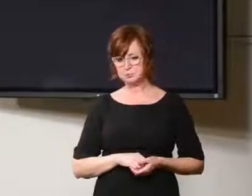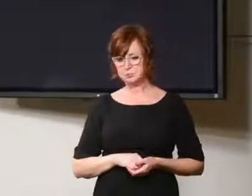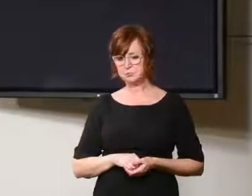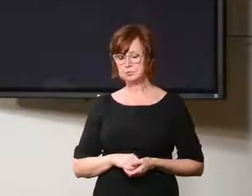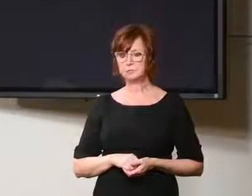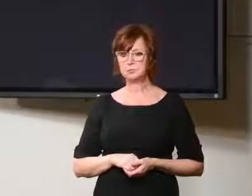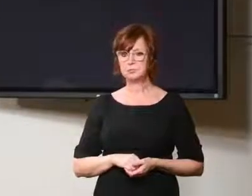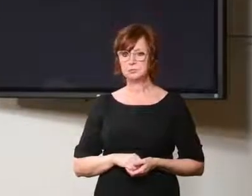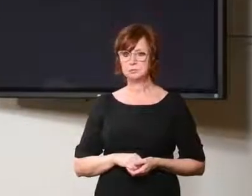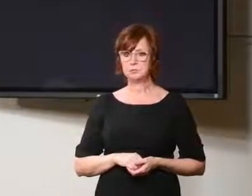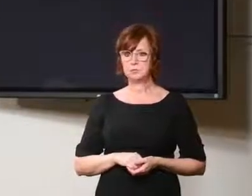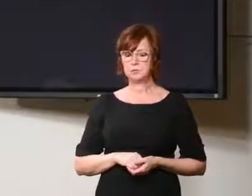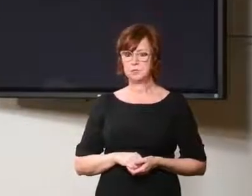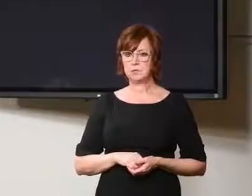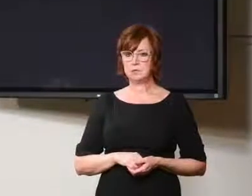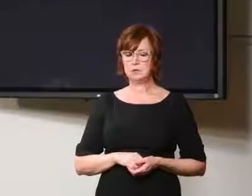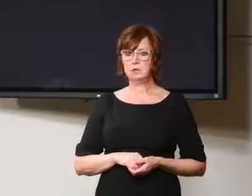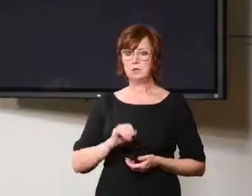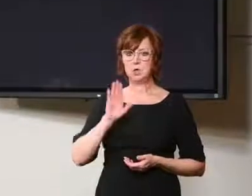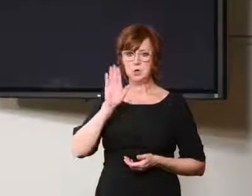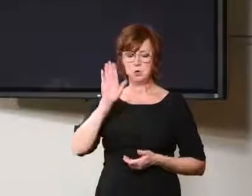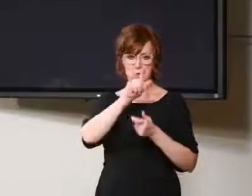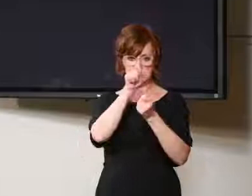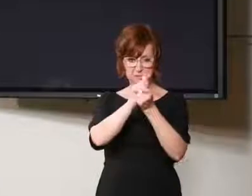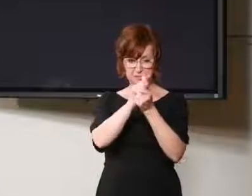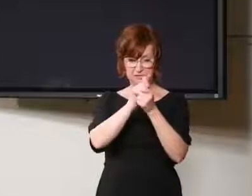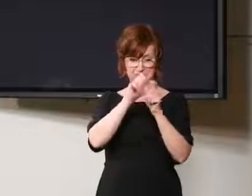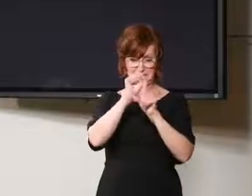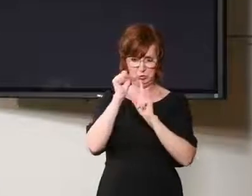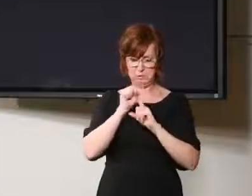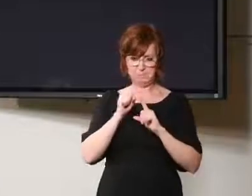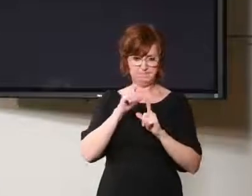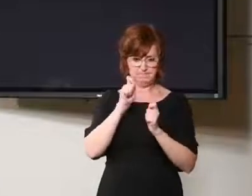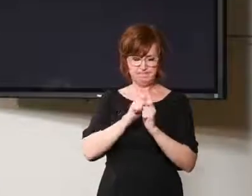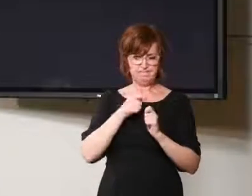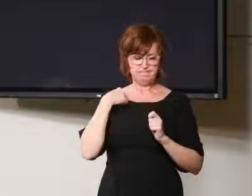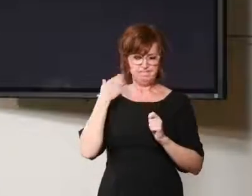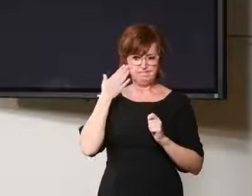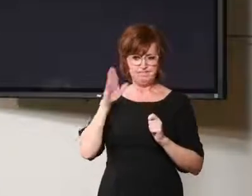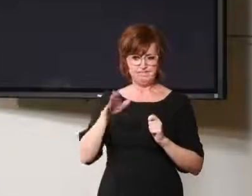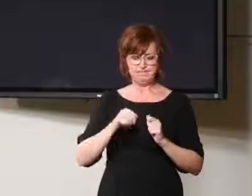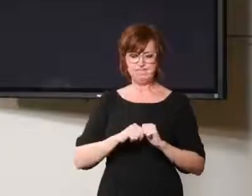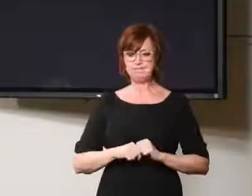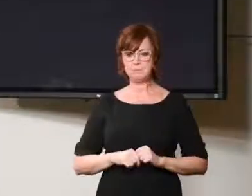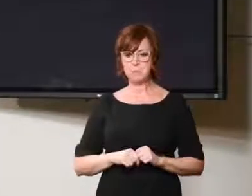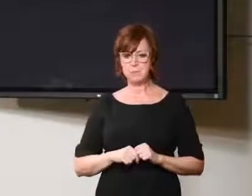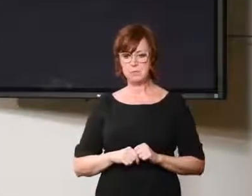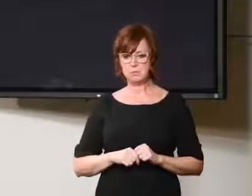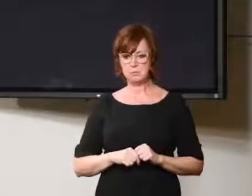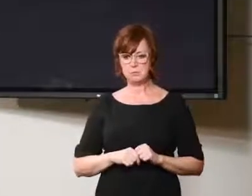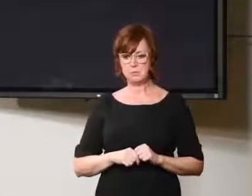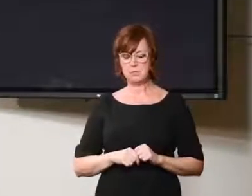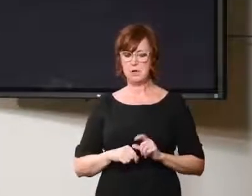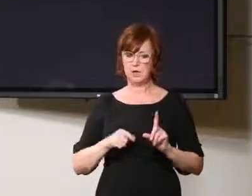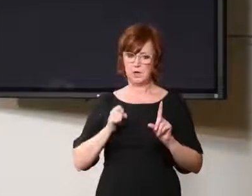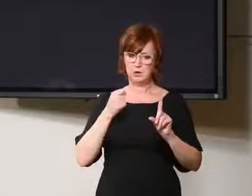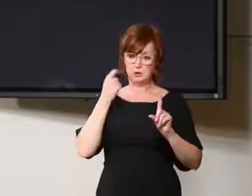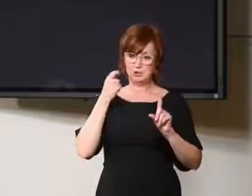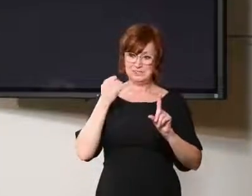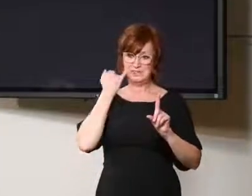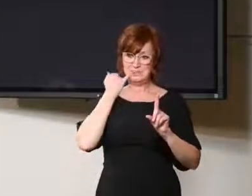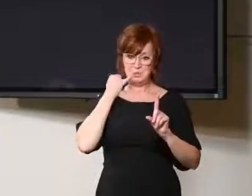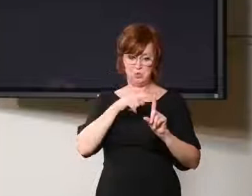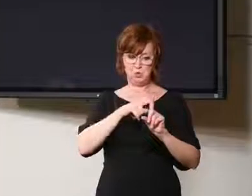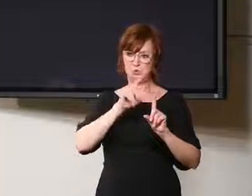I don't know the specifics of each situation, but I was aware that in some instances a child may have come back from travel, for example, and